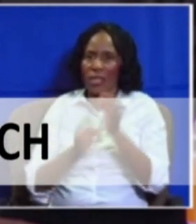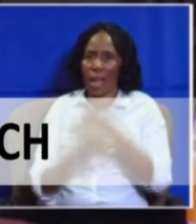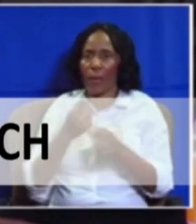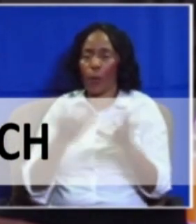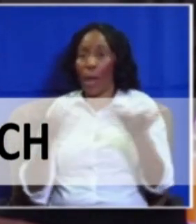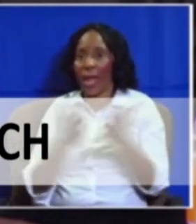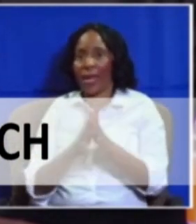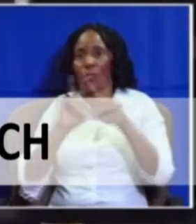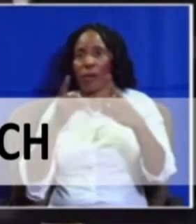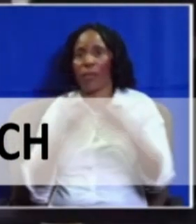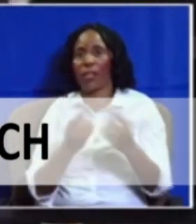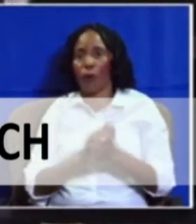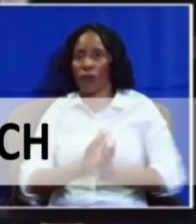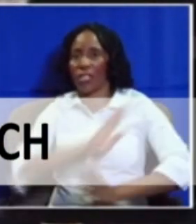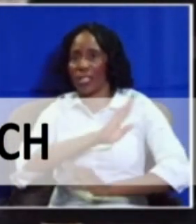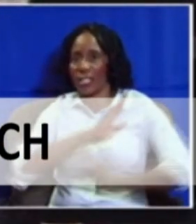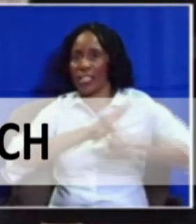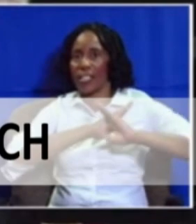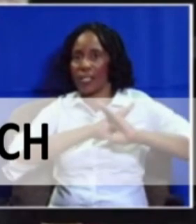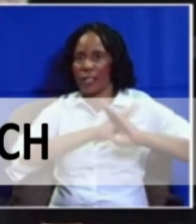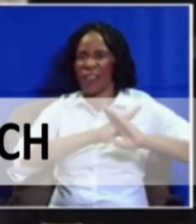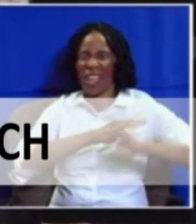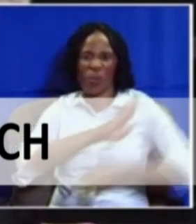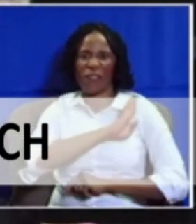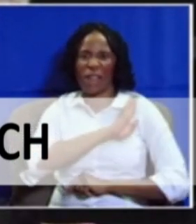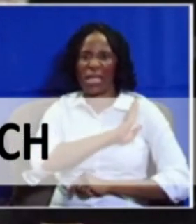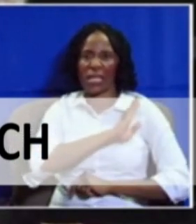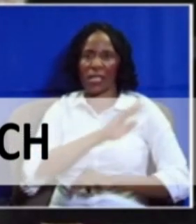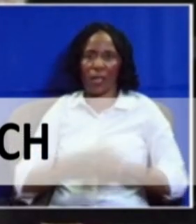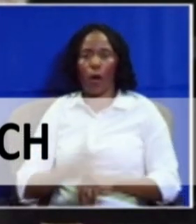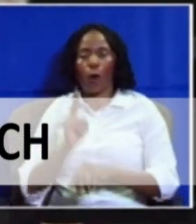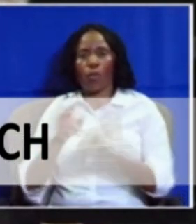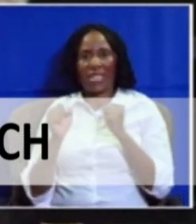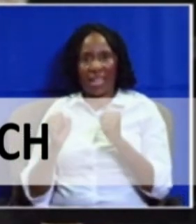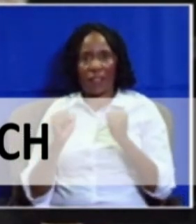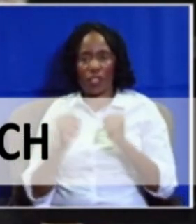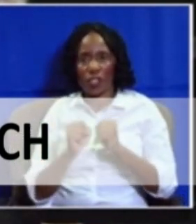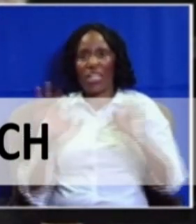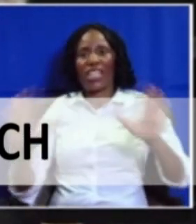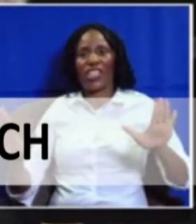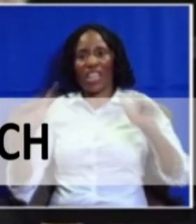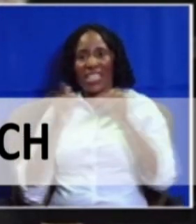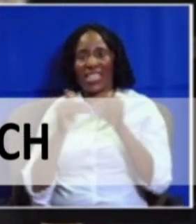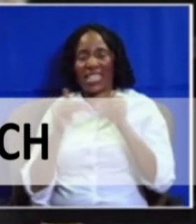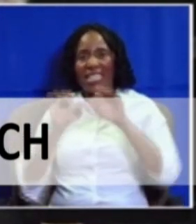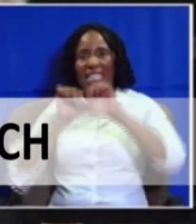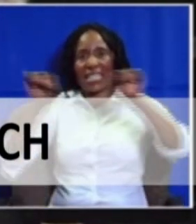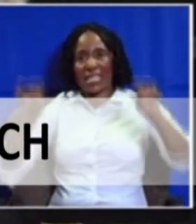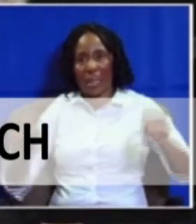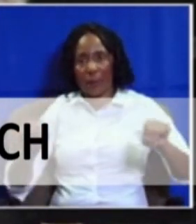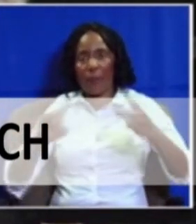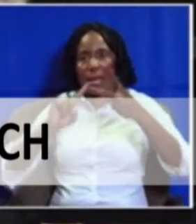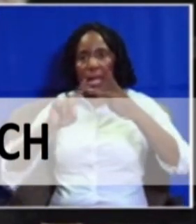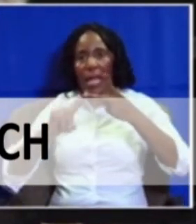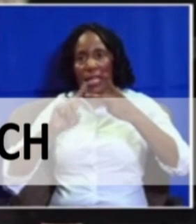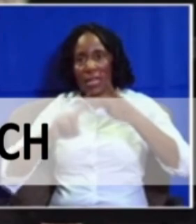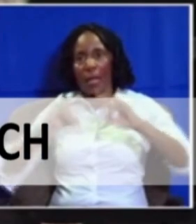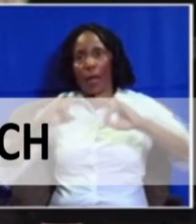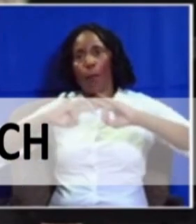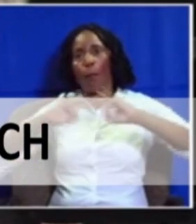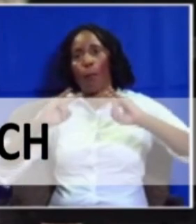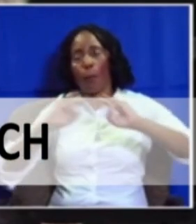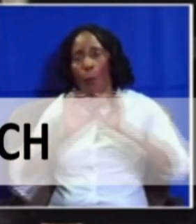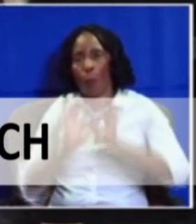address will be funded. The budget will also outline the funds to be allocated to different spheres of government, department, and state